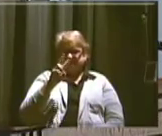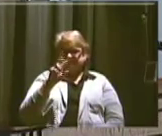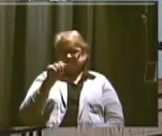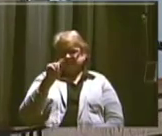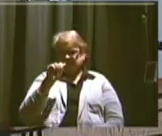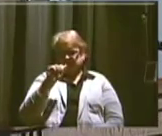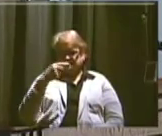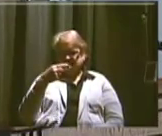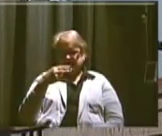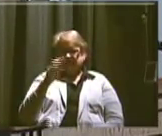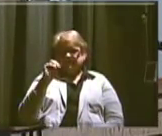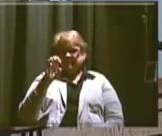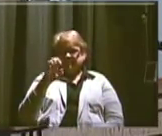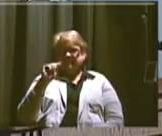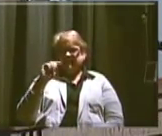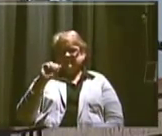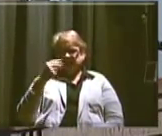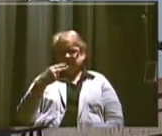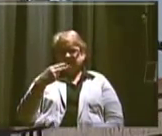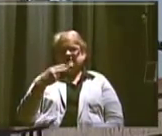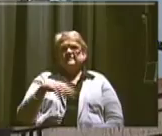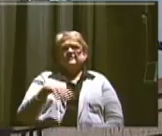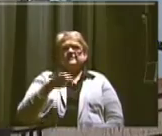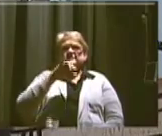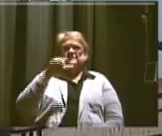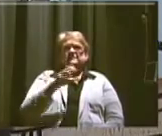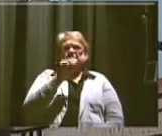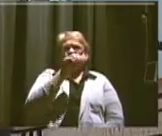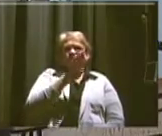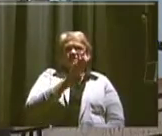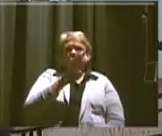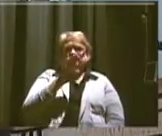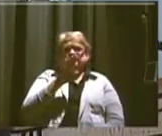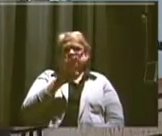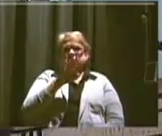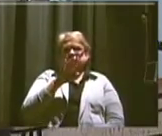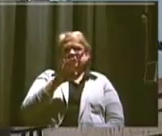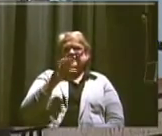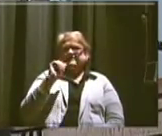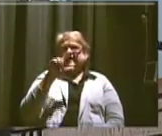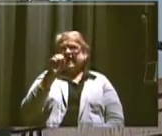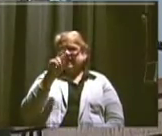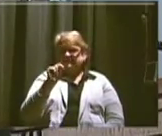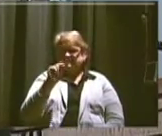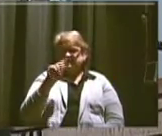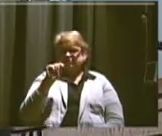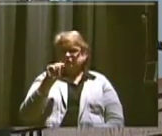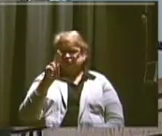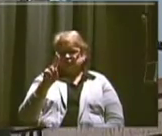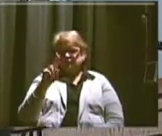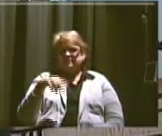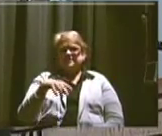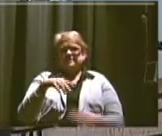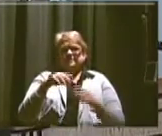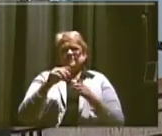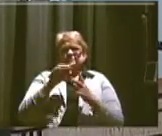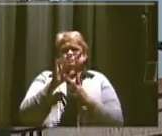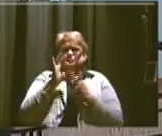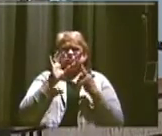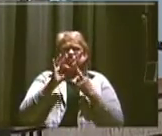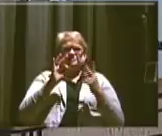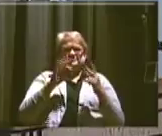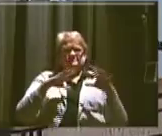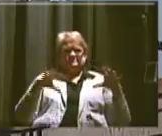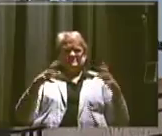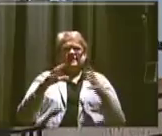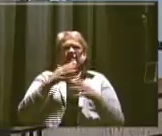Mehta, Jacob Ioff, and Allison Tu, who were selected as a Best in